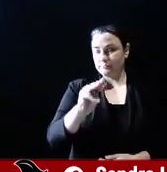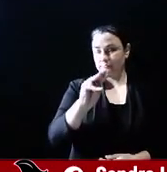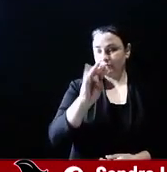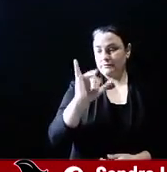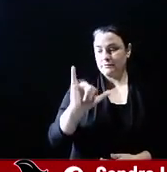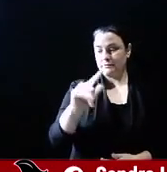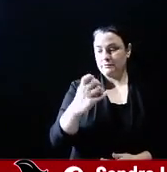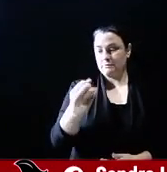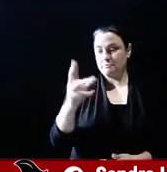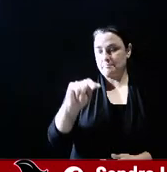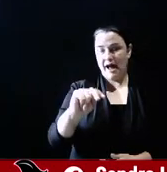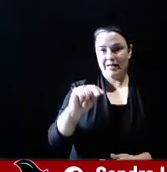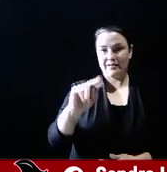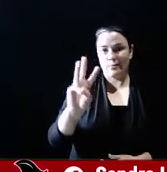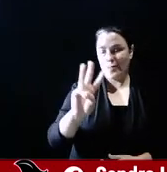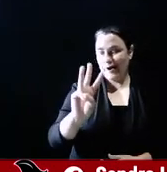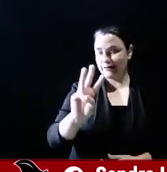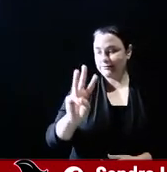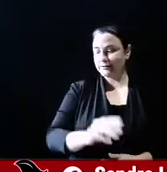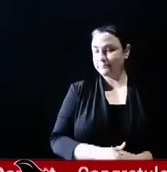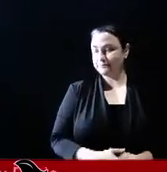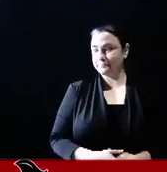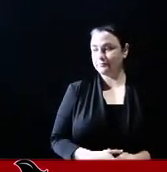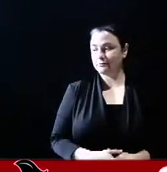Mylon Alexander White.